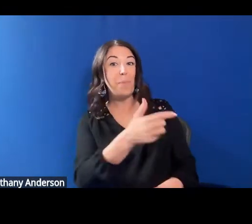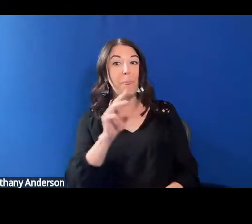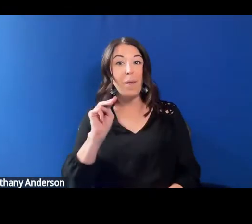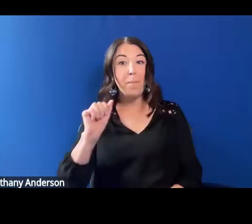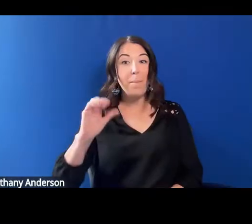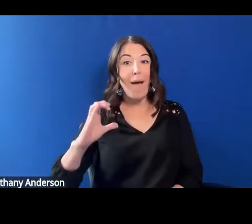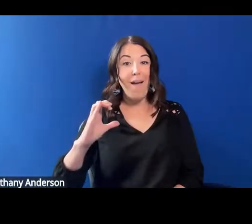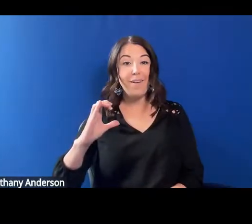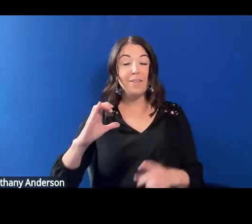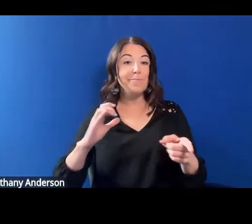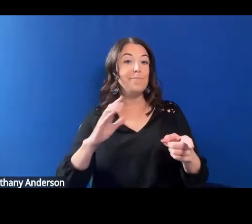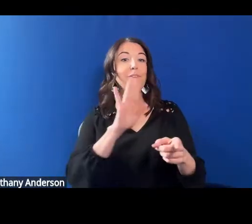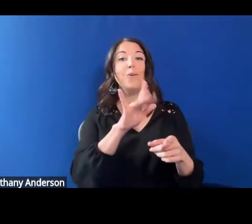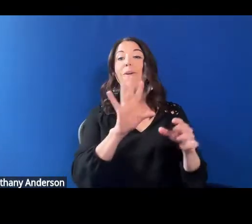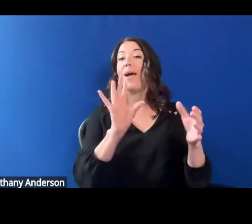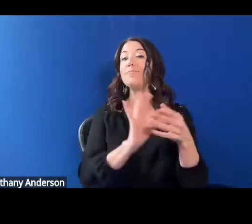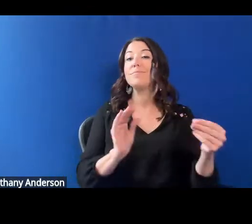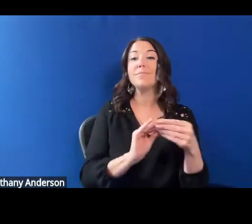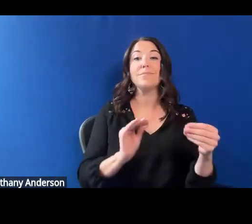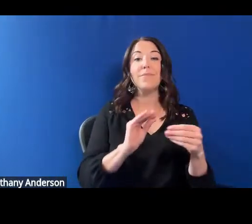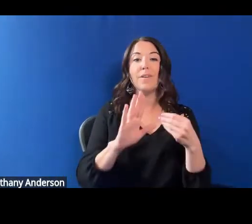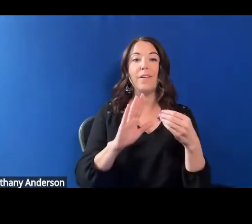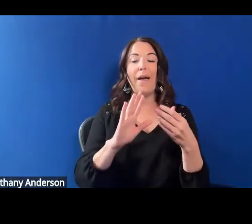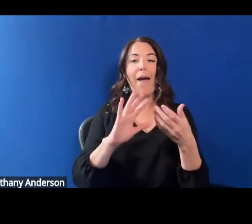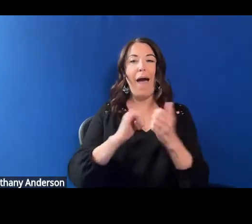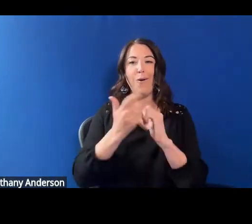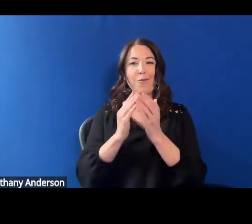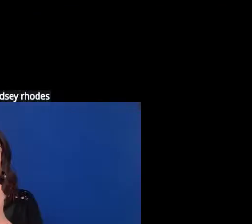talk about the impact that this race had on you.